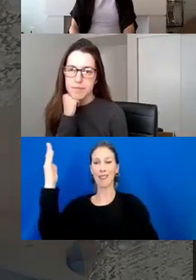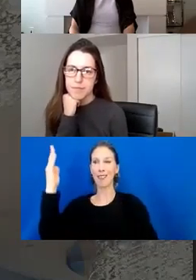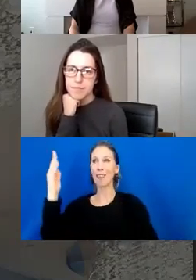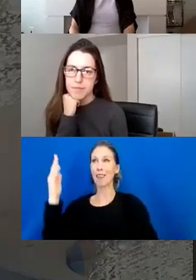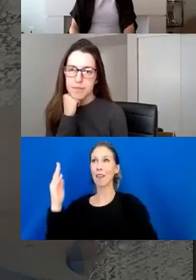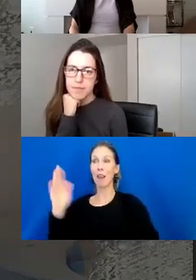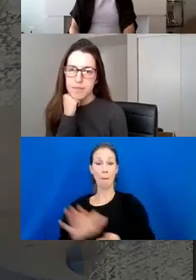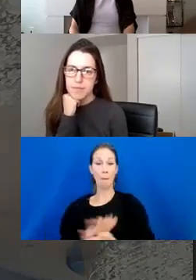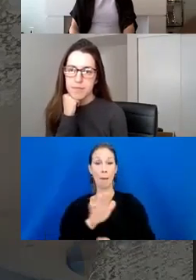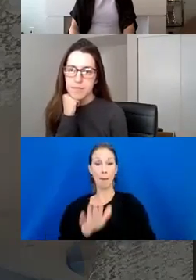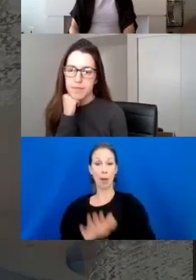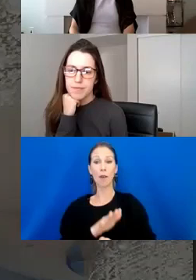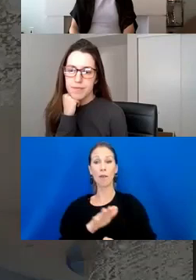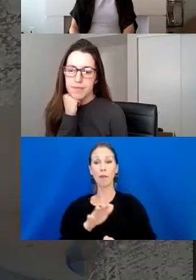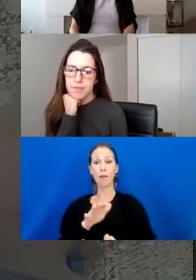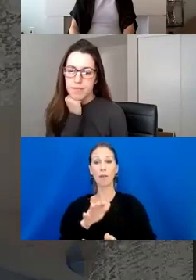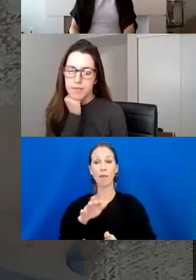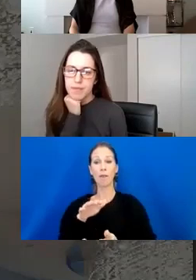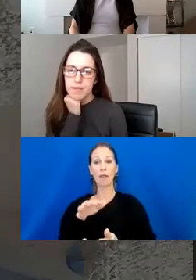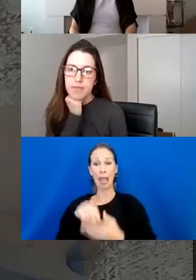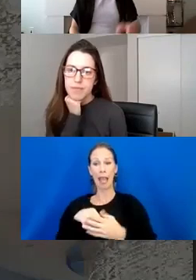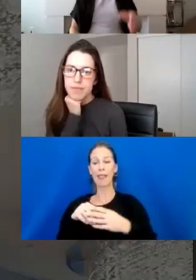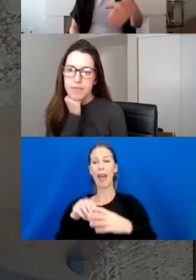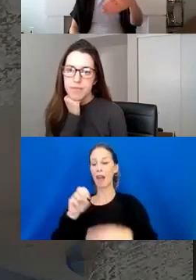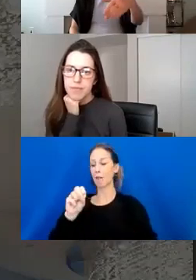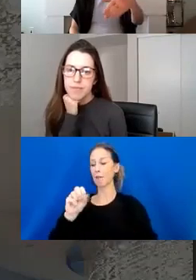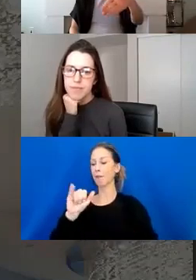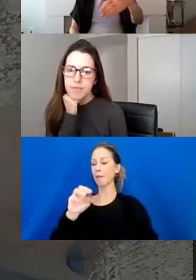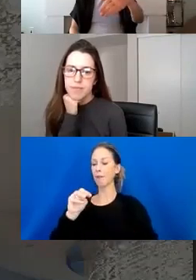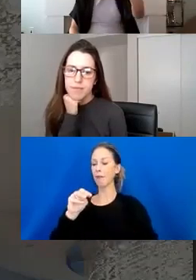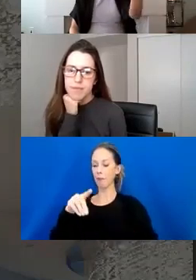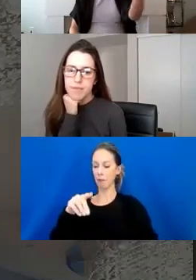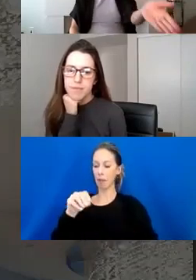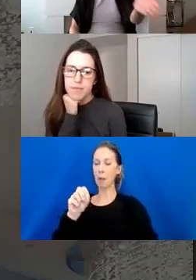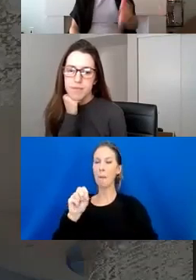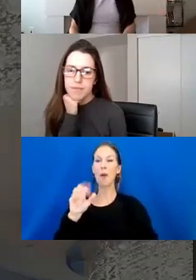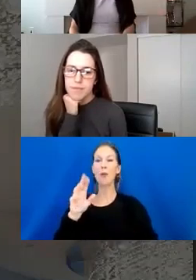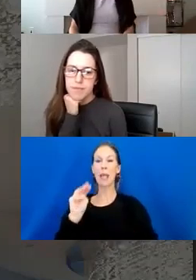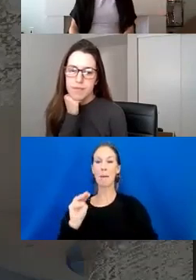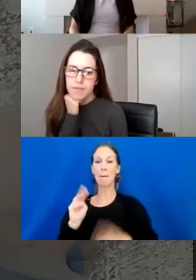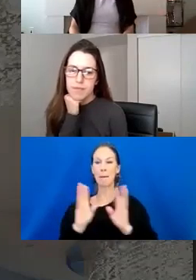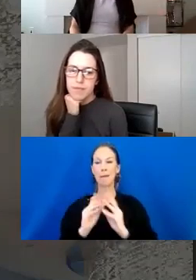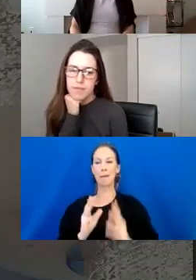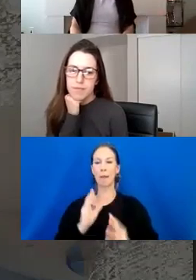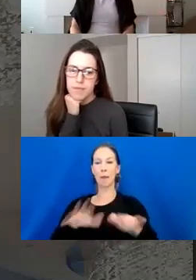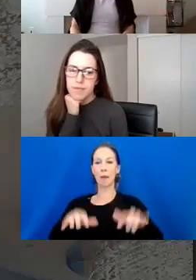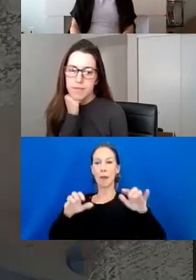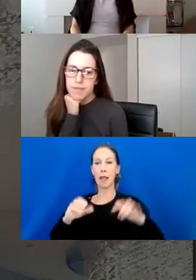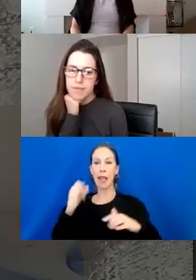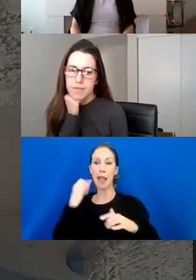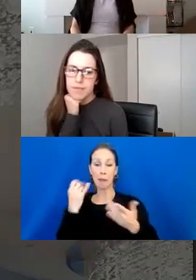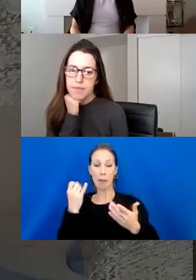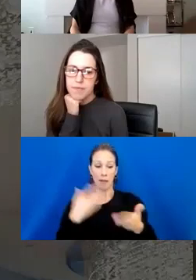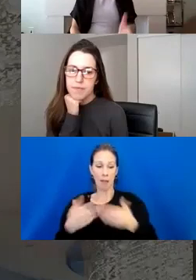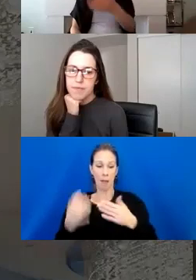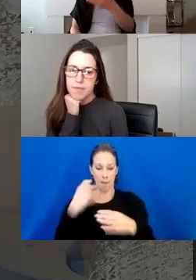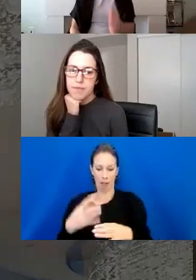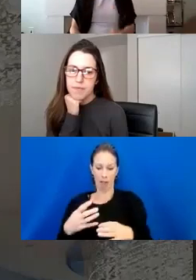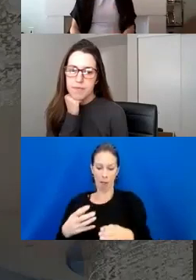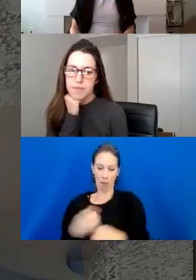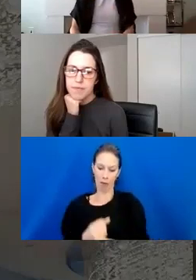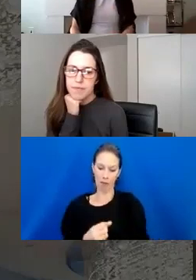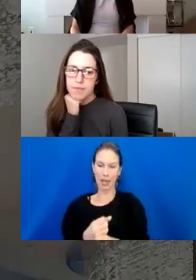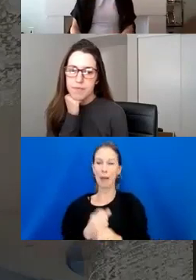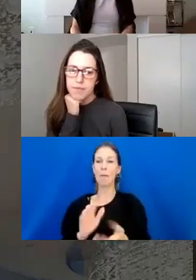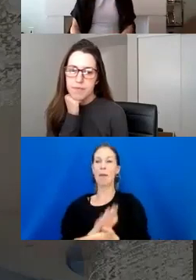a paper in a symposia, even if it's the more abbreviated a brief of paper that should